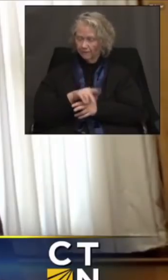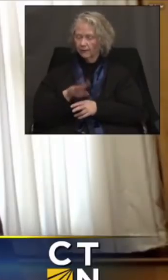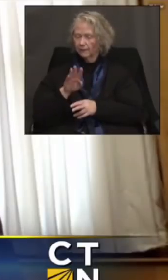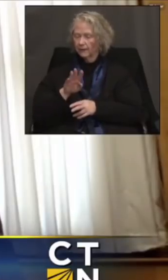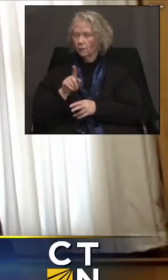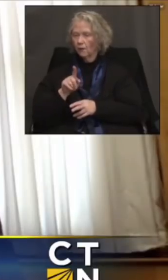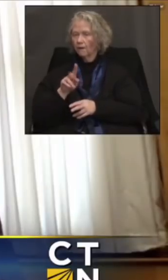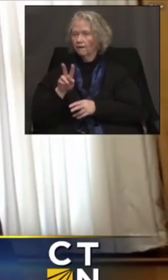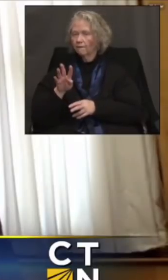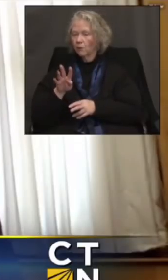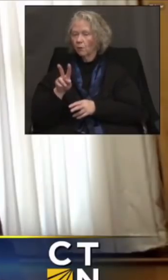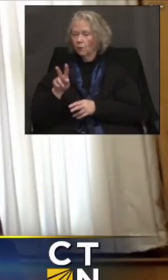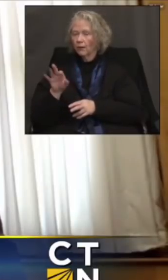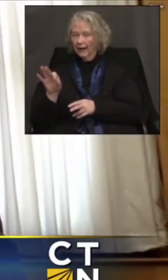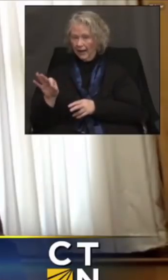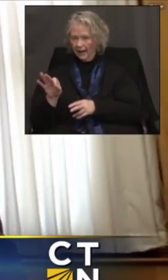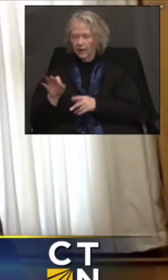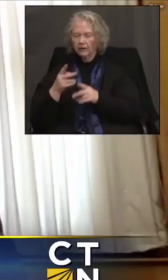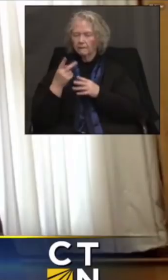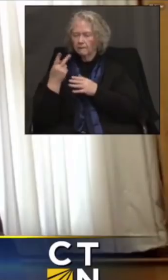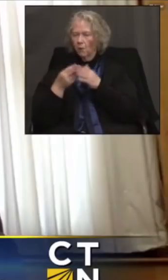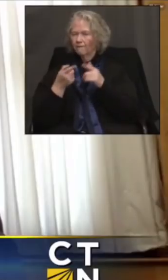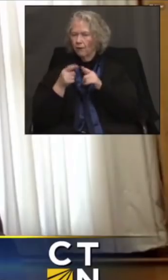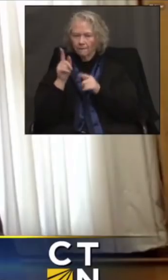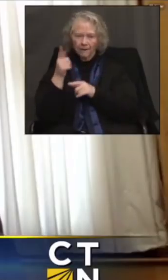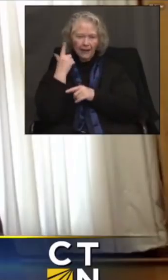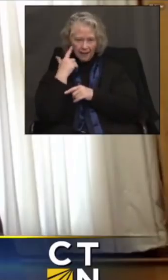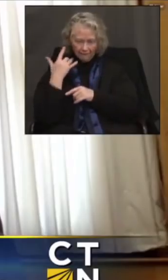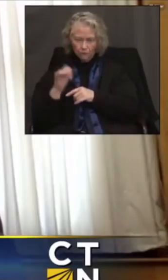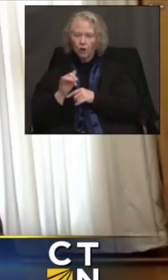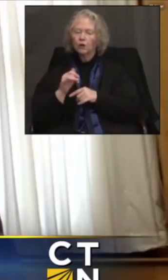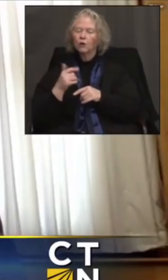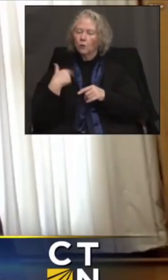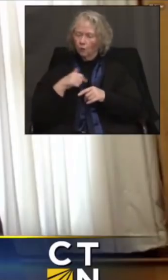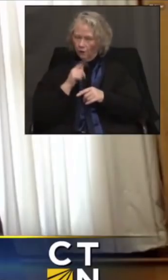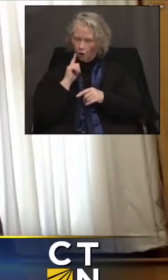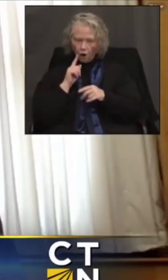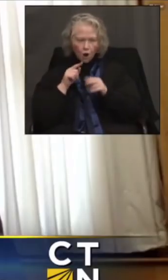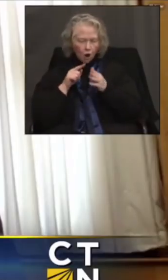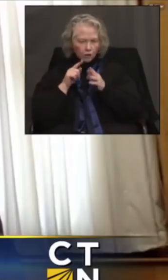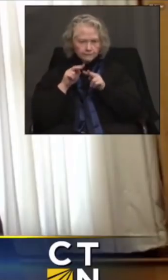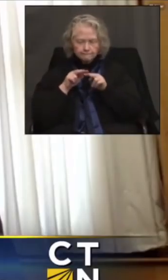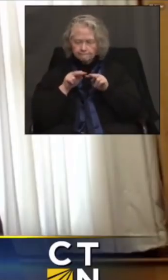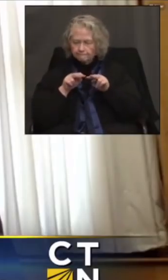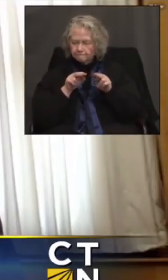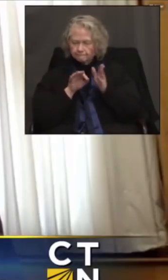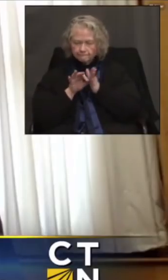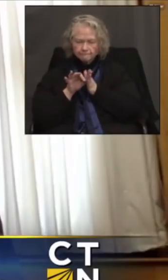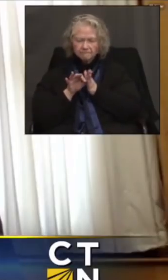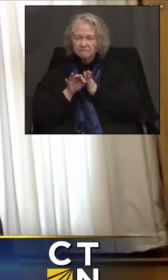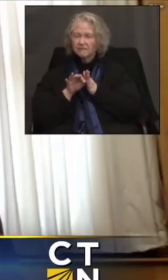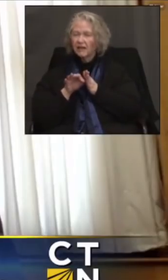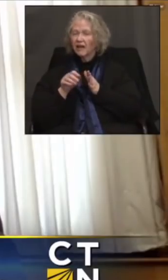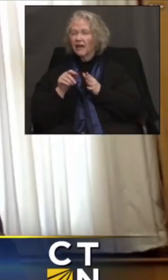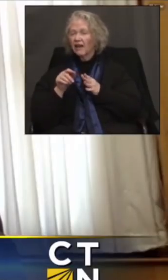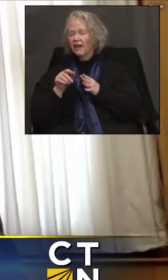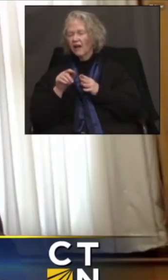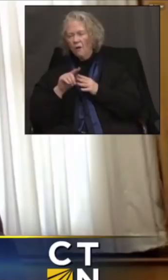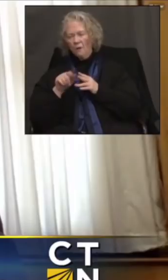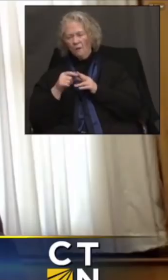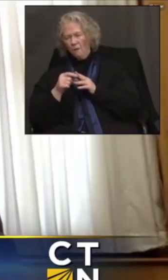from California. Our partners are screening for those, and so far identified a very small number, 2 of the